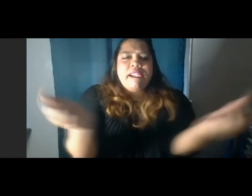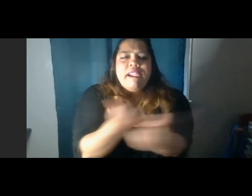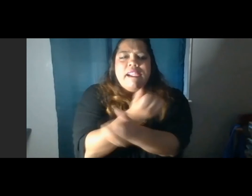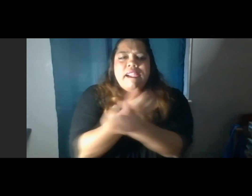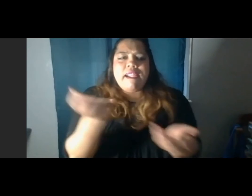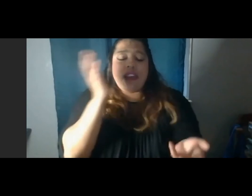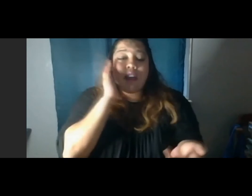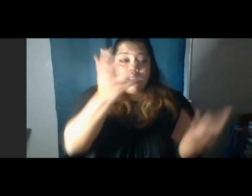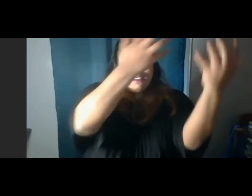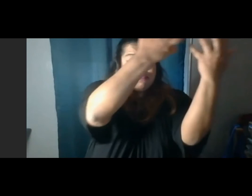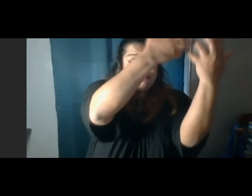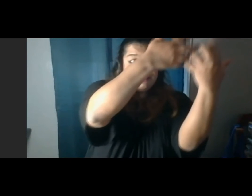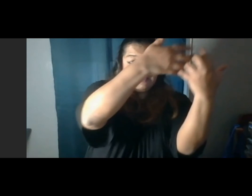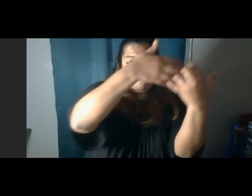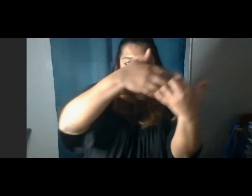go.